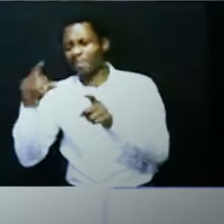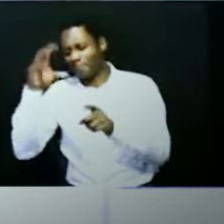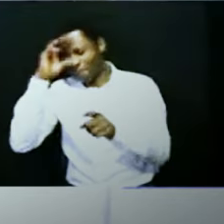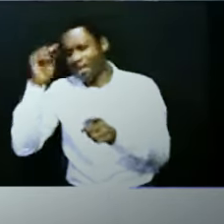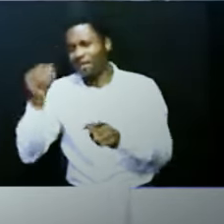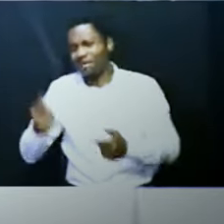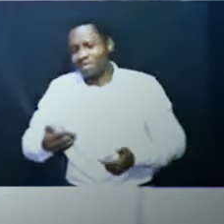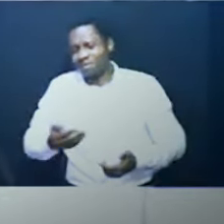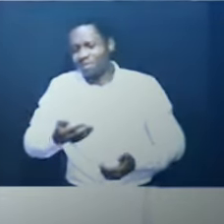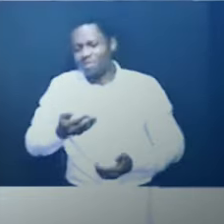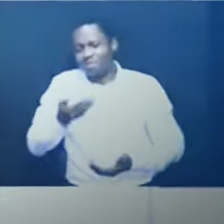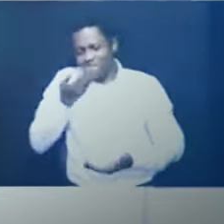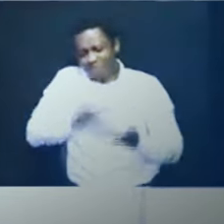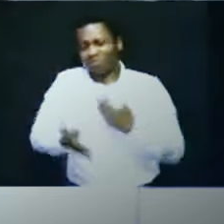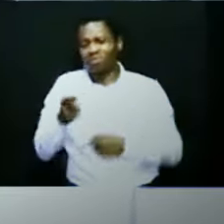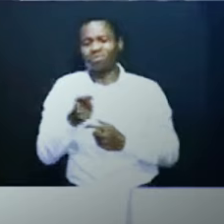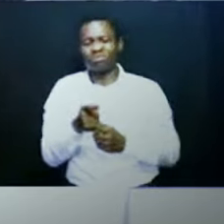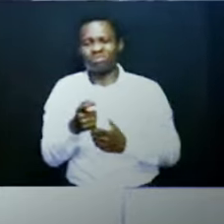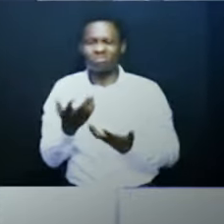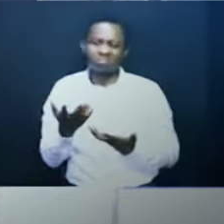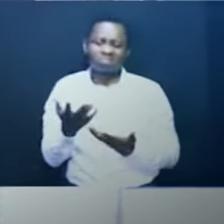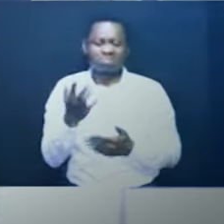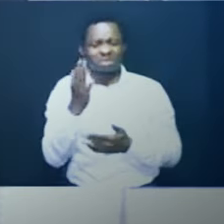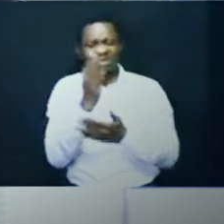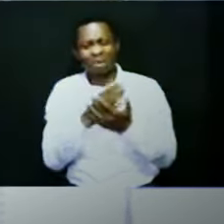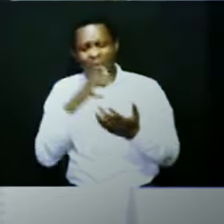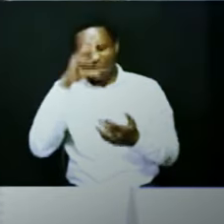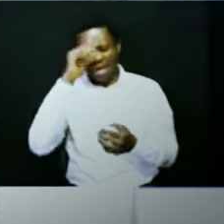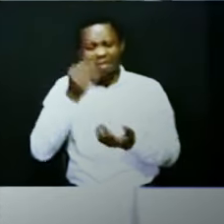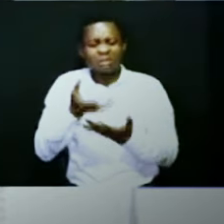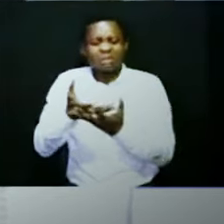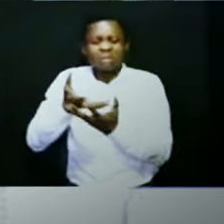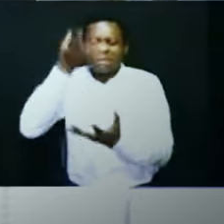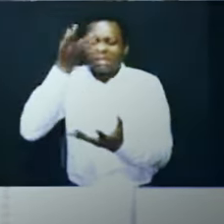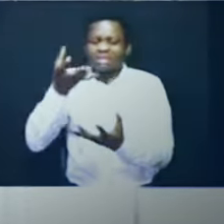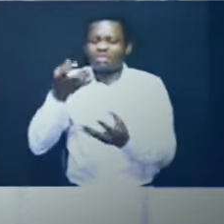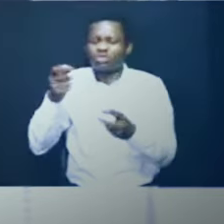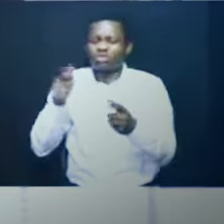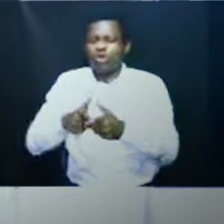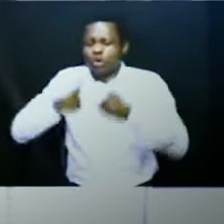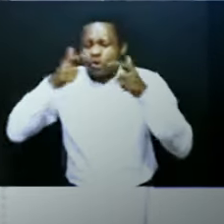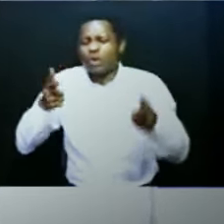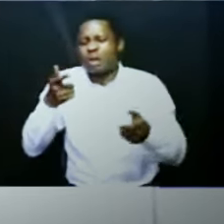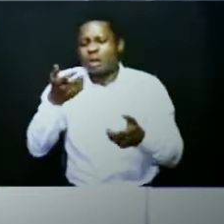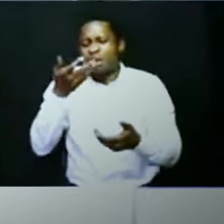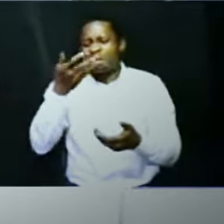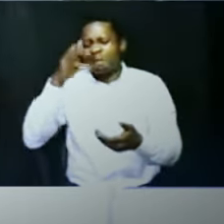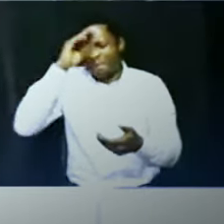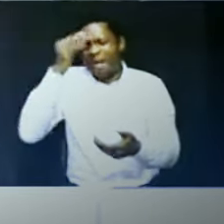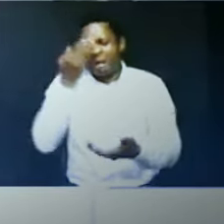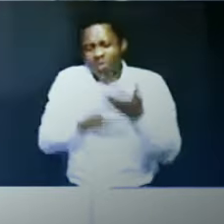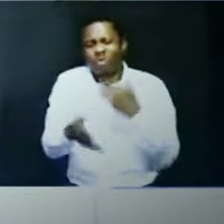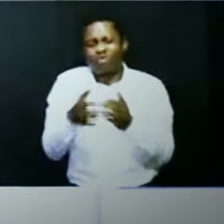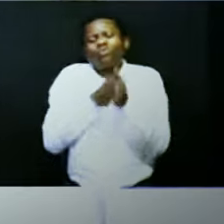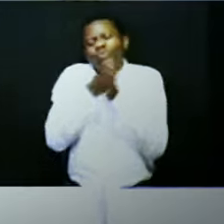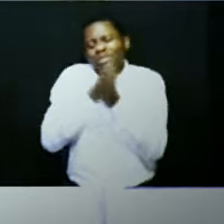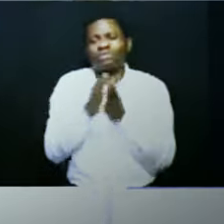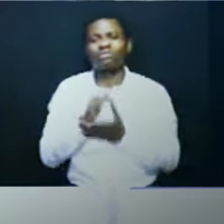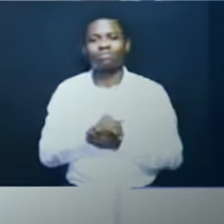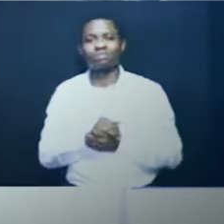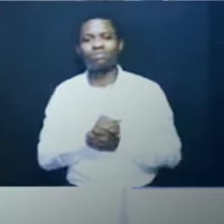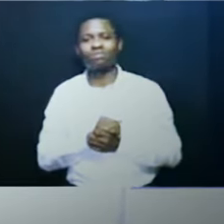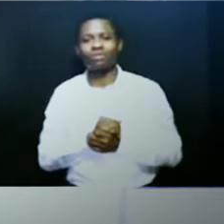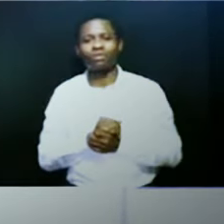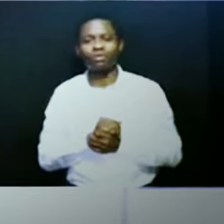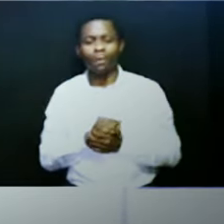Certain man who would die. Kapape bi awo ye no aye ni dano so no onipo otimi wu. But when you are be made